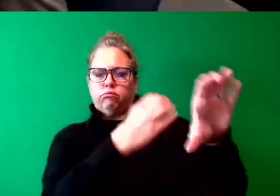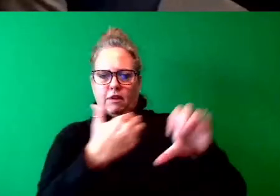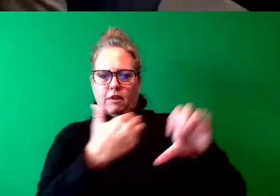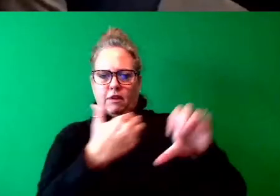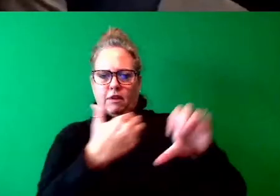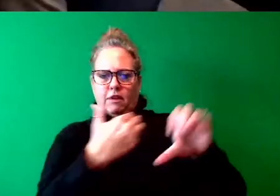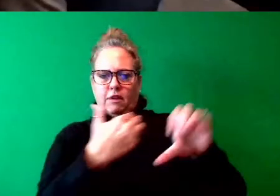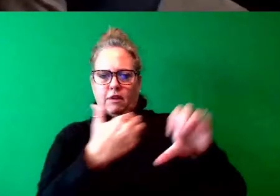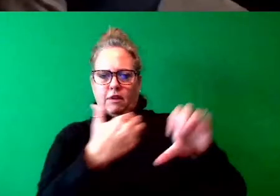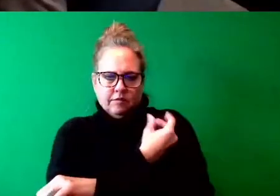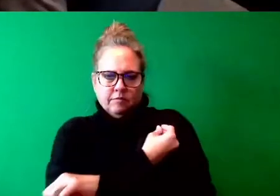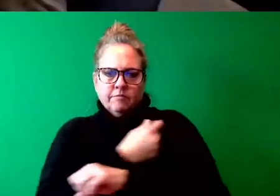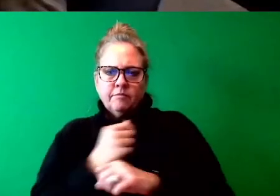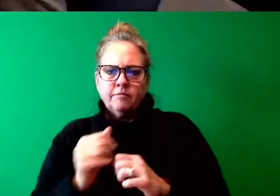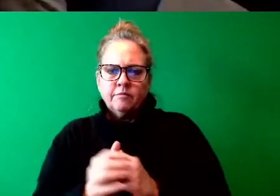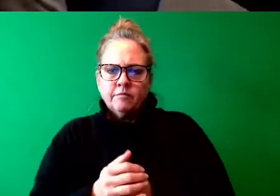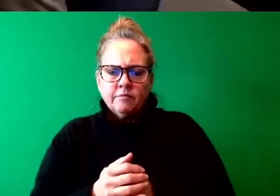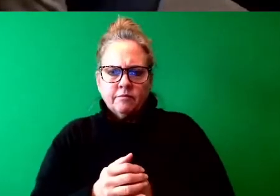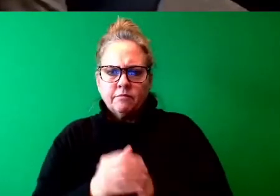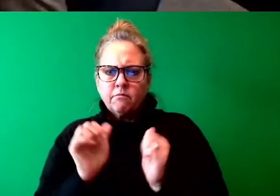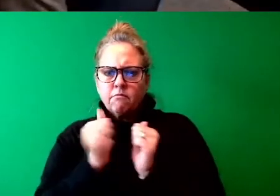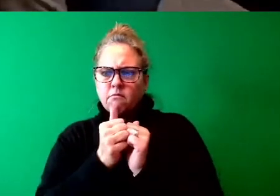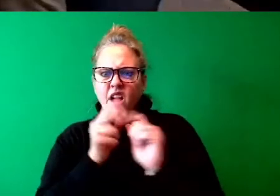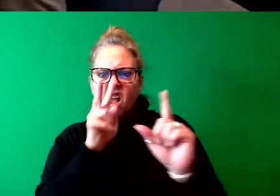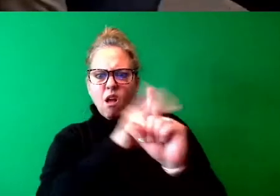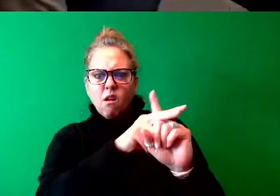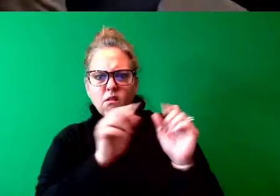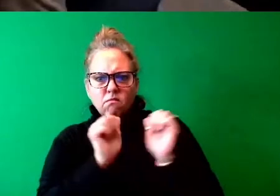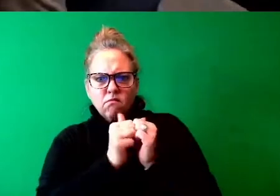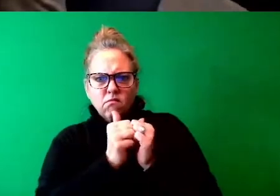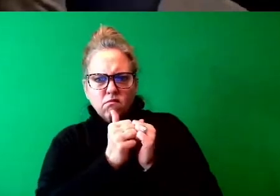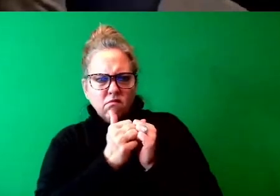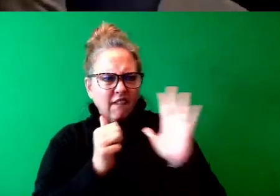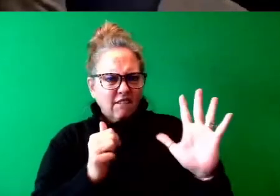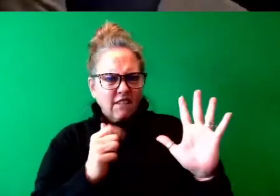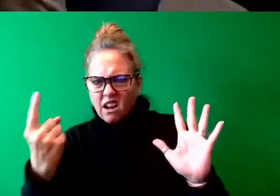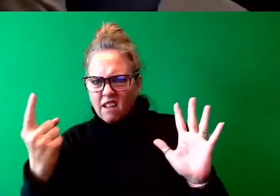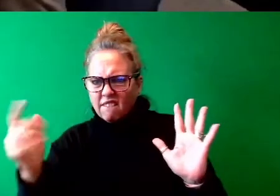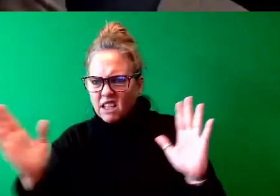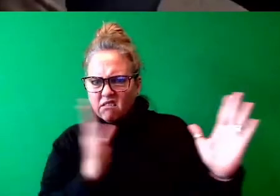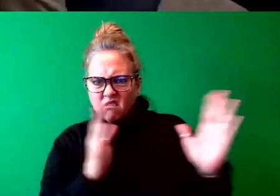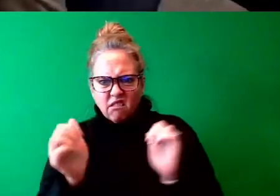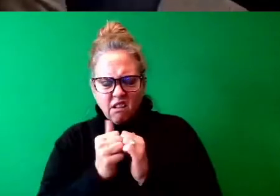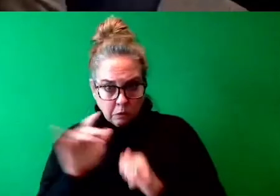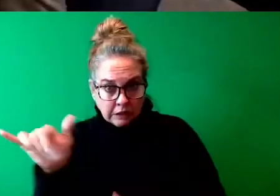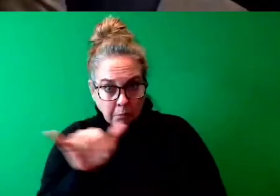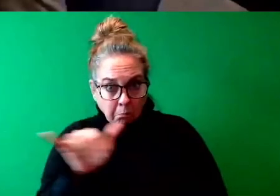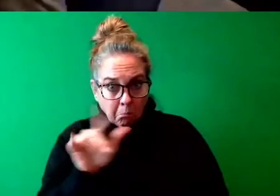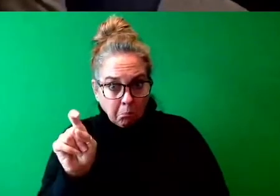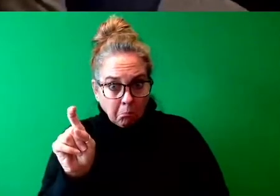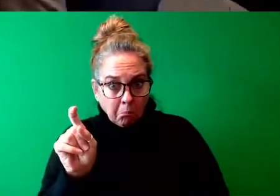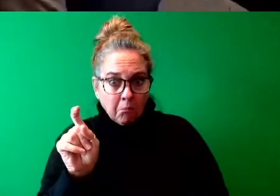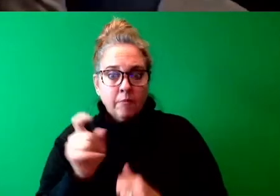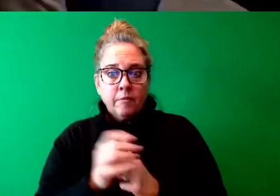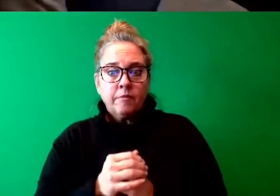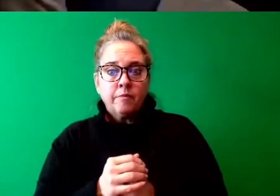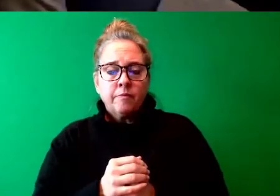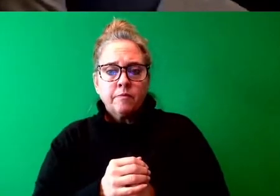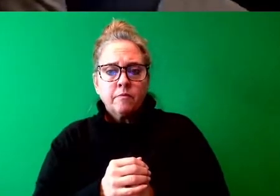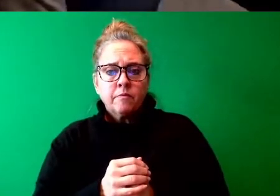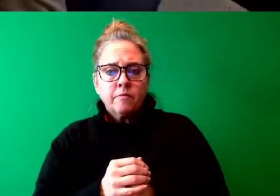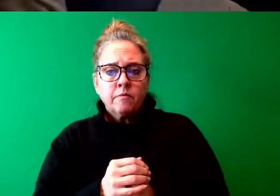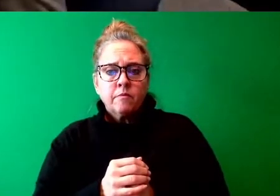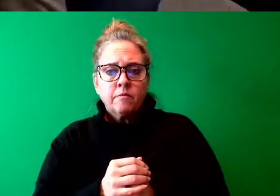age. How does that apply once this 5 to 11 category opens up? If there are schools who want